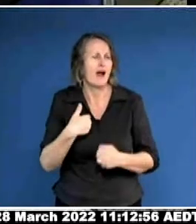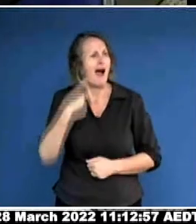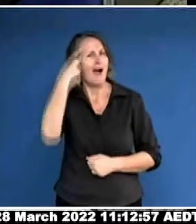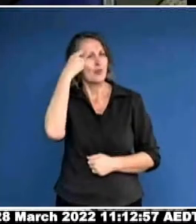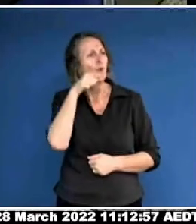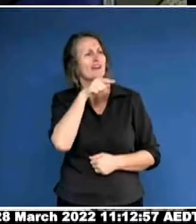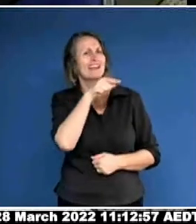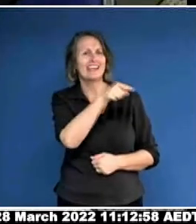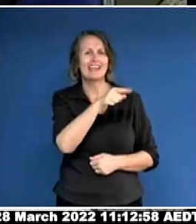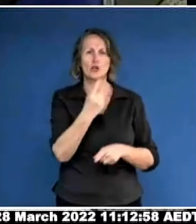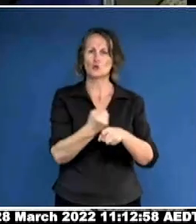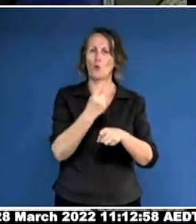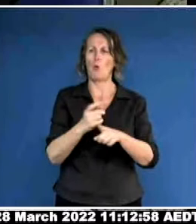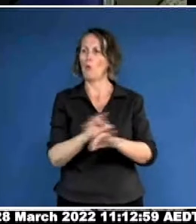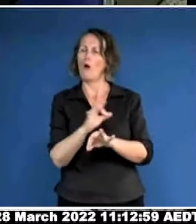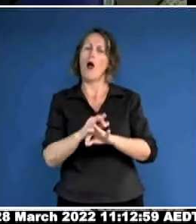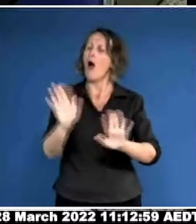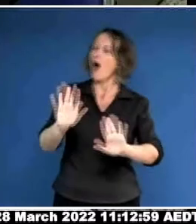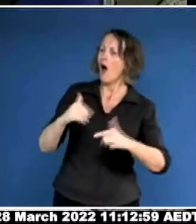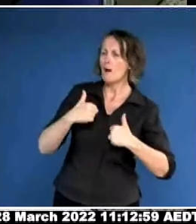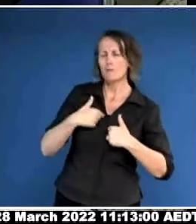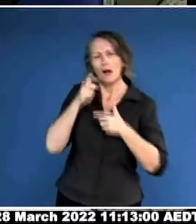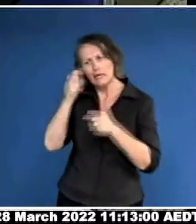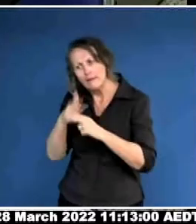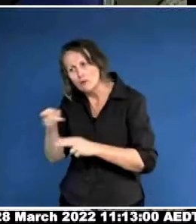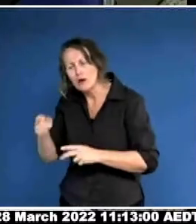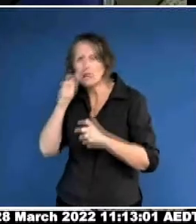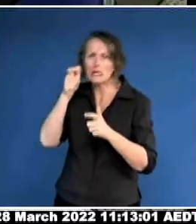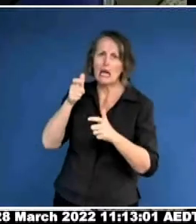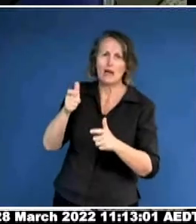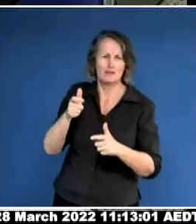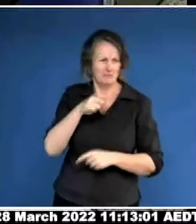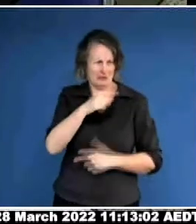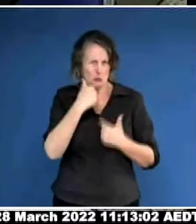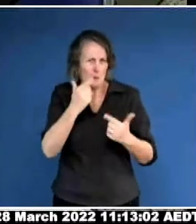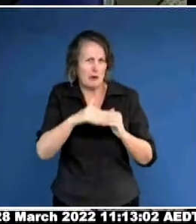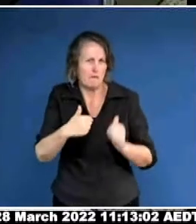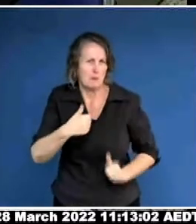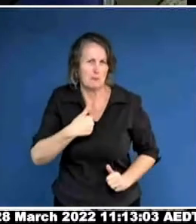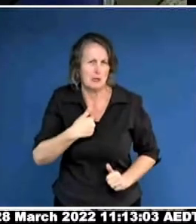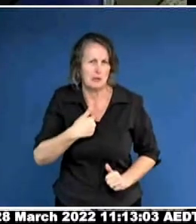but he didn't. All he cared about was his job and not my feelings.